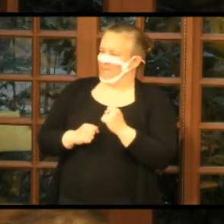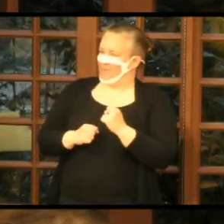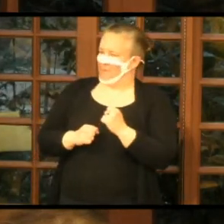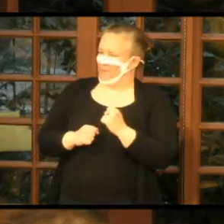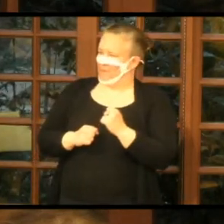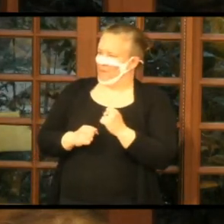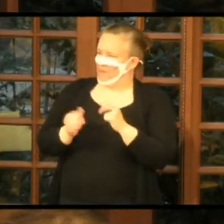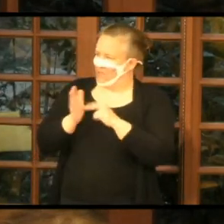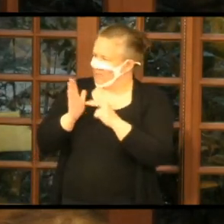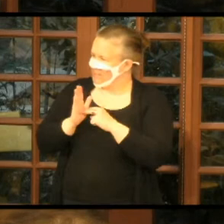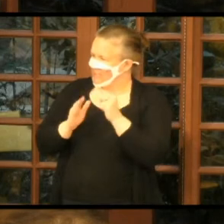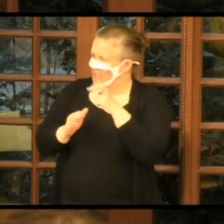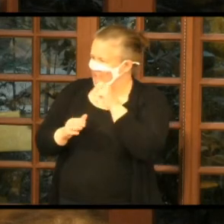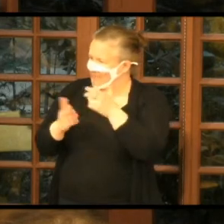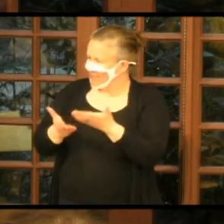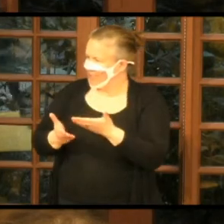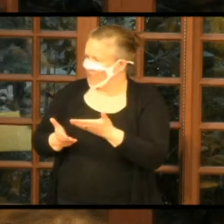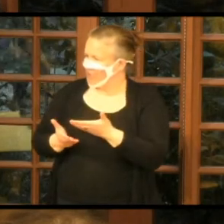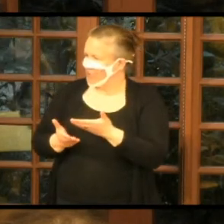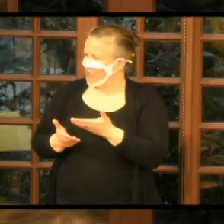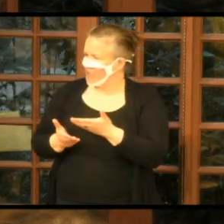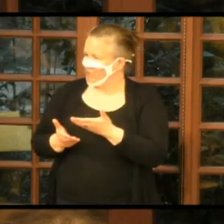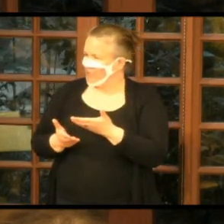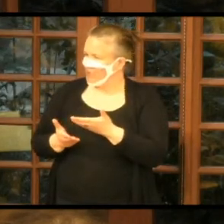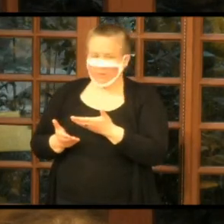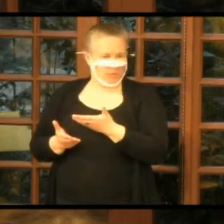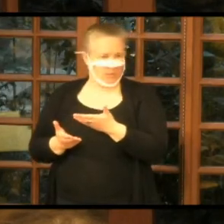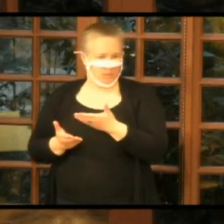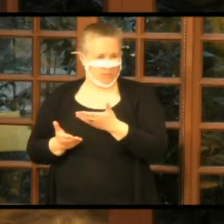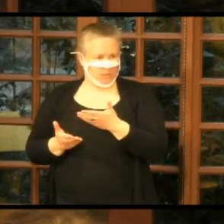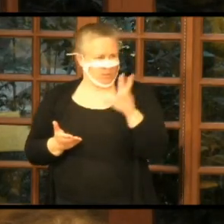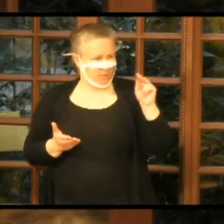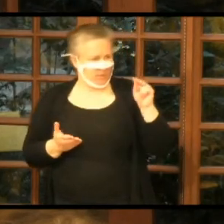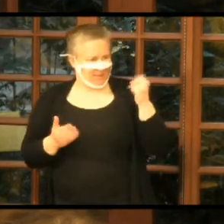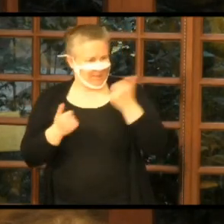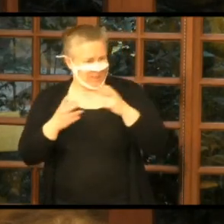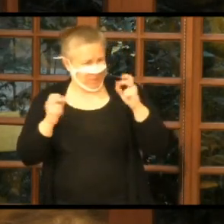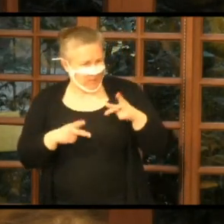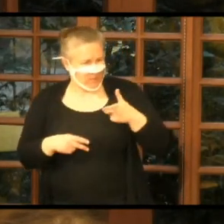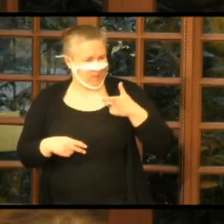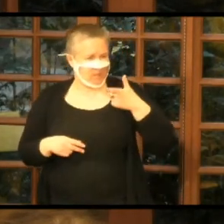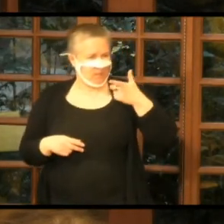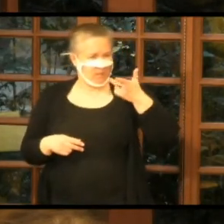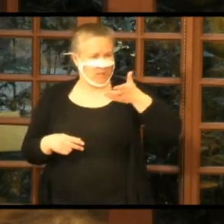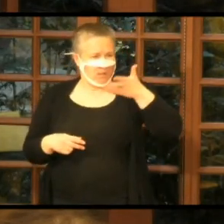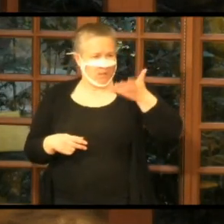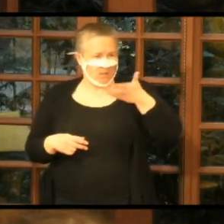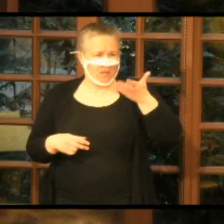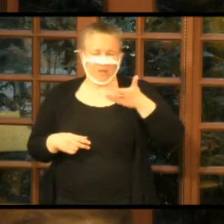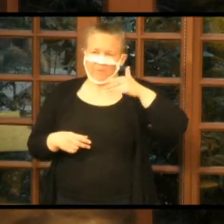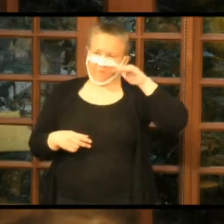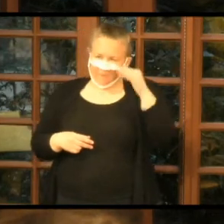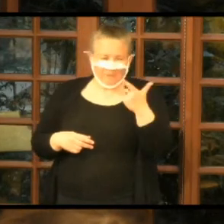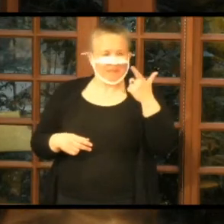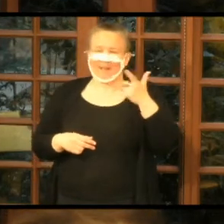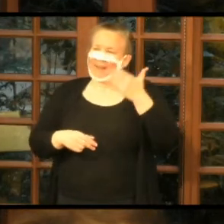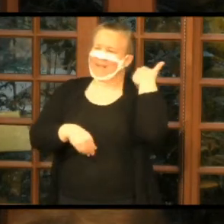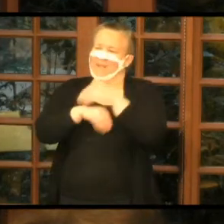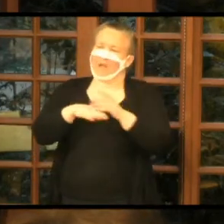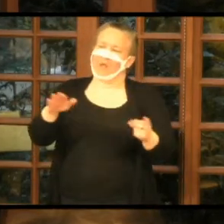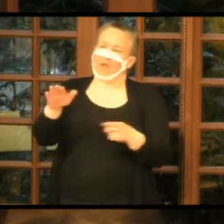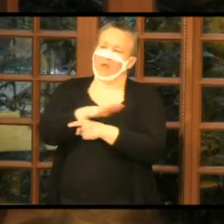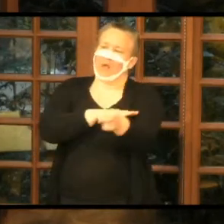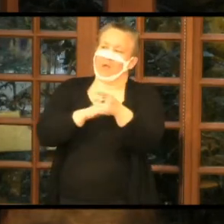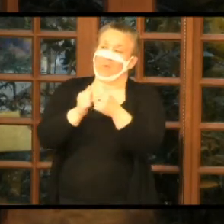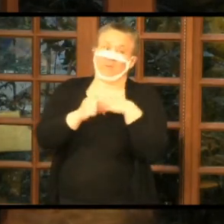mean she's not here?" "No, is everything okay? It's just, it looks like she snuck out last night and she's not with